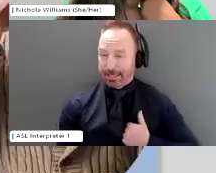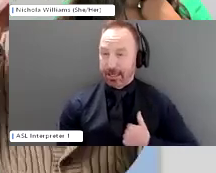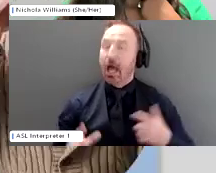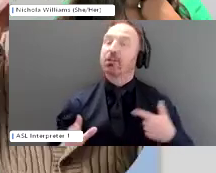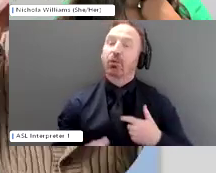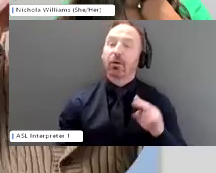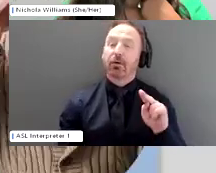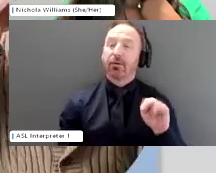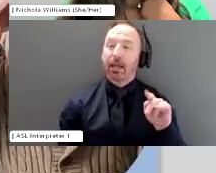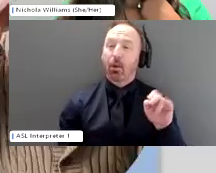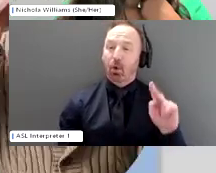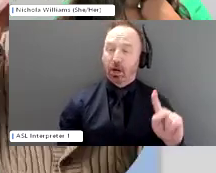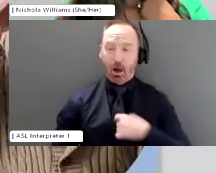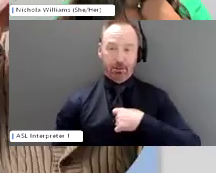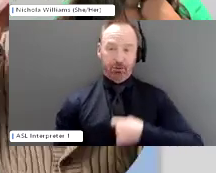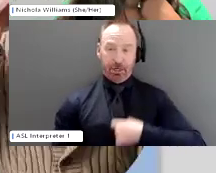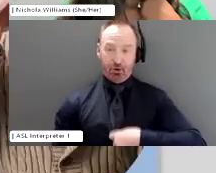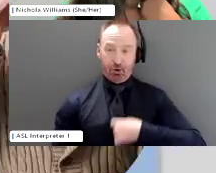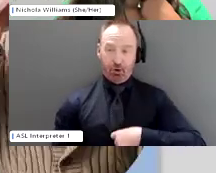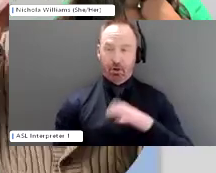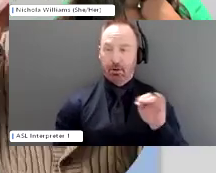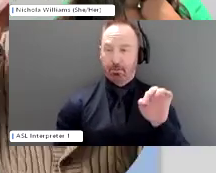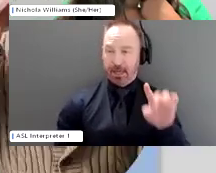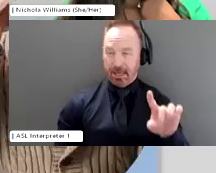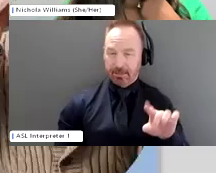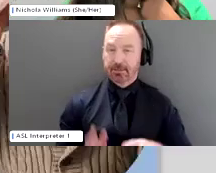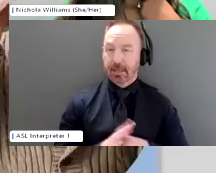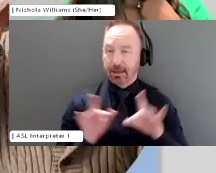have many other conversations and webinars happening